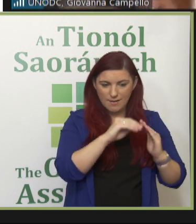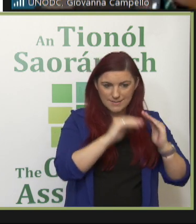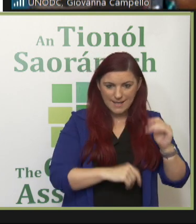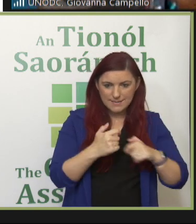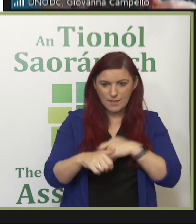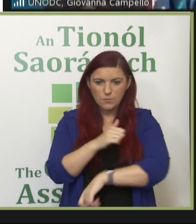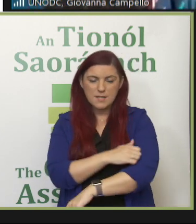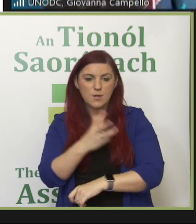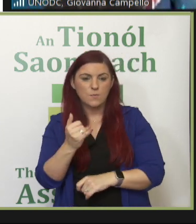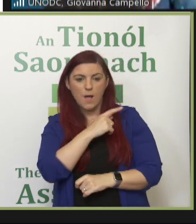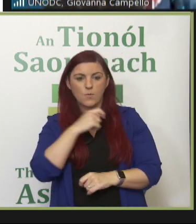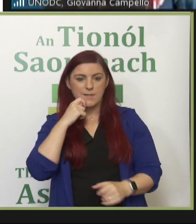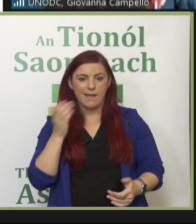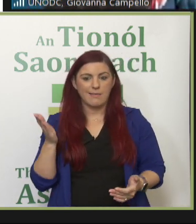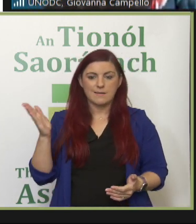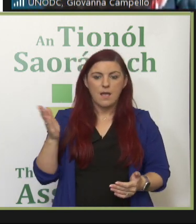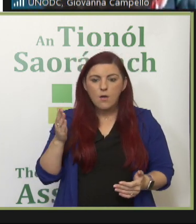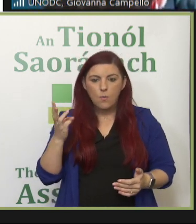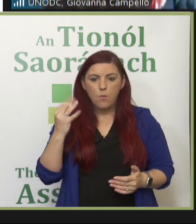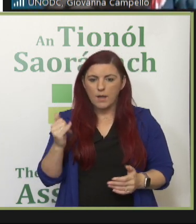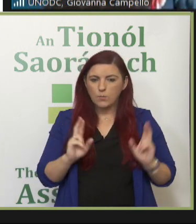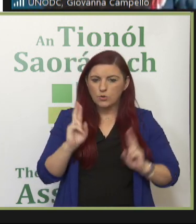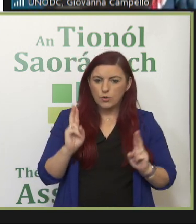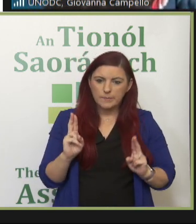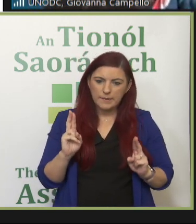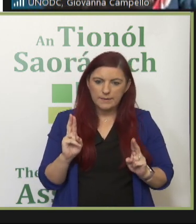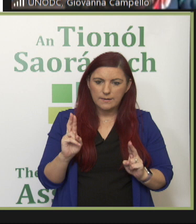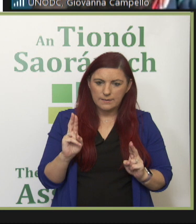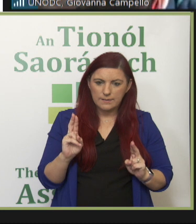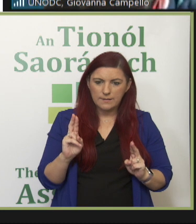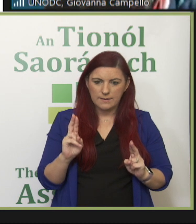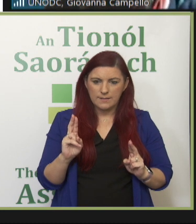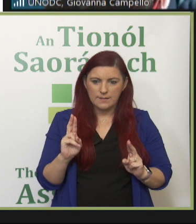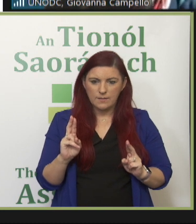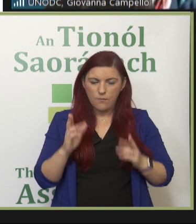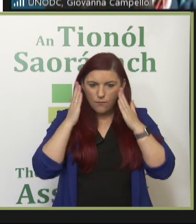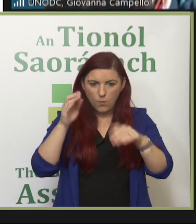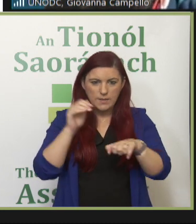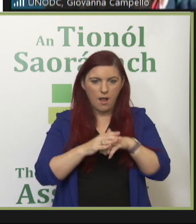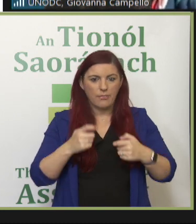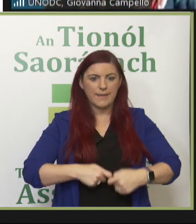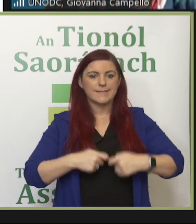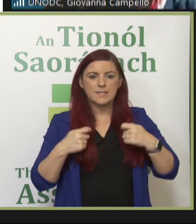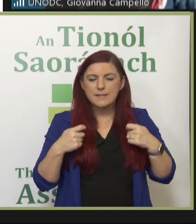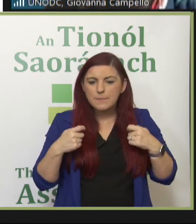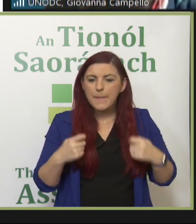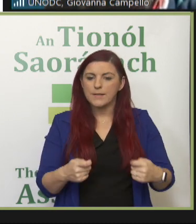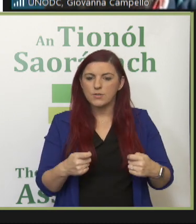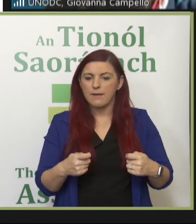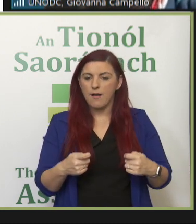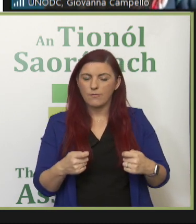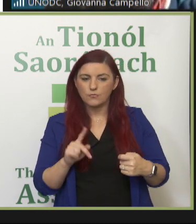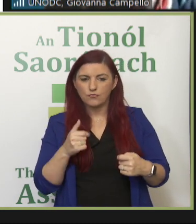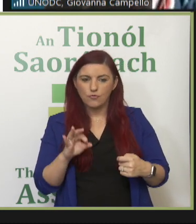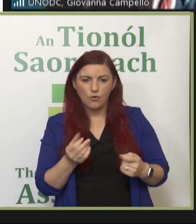within this our mandates, we really promote the expansion of alternatives to conviction and